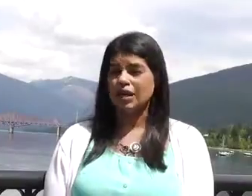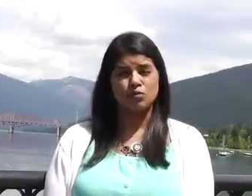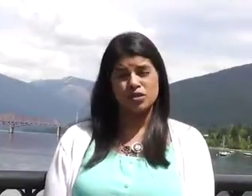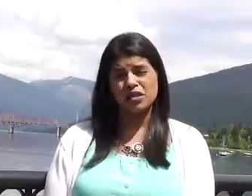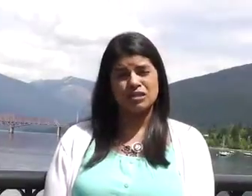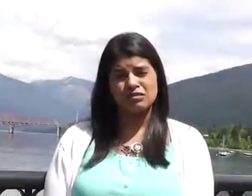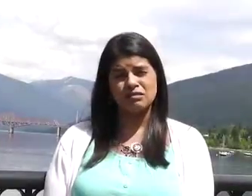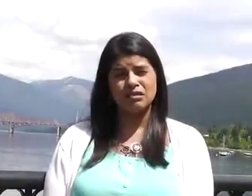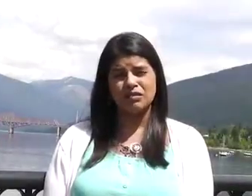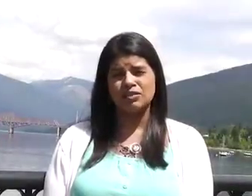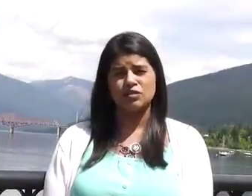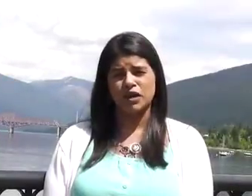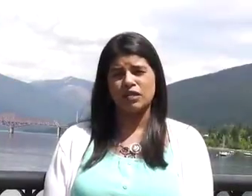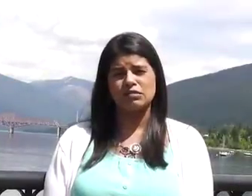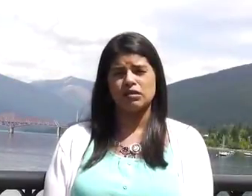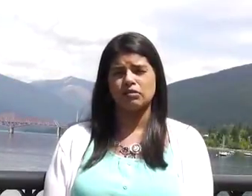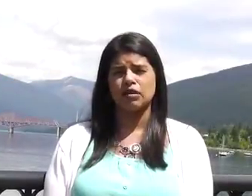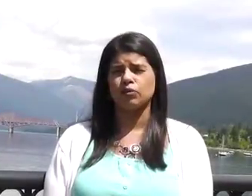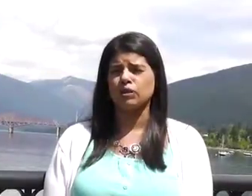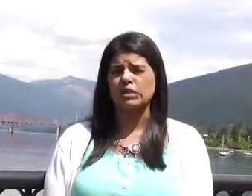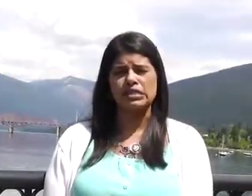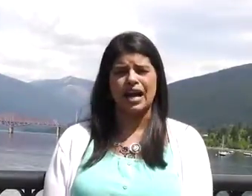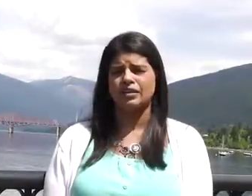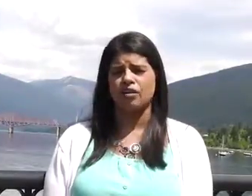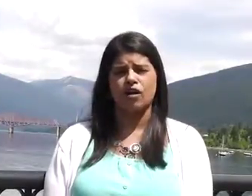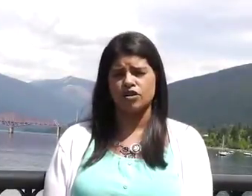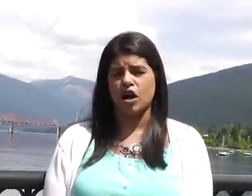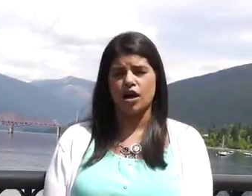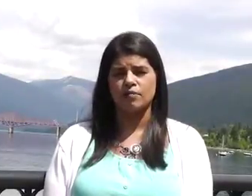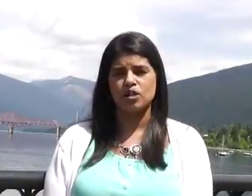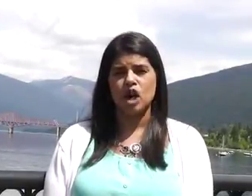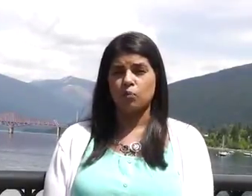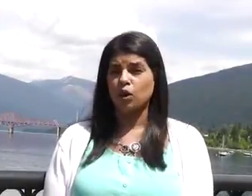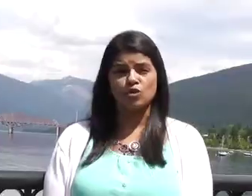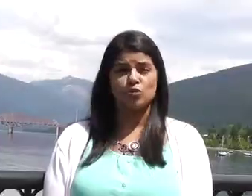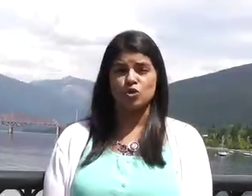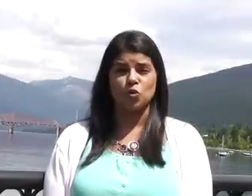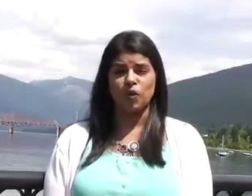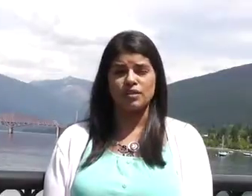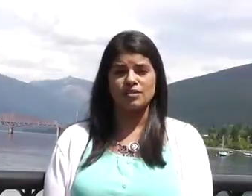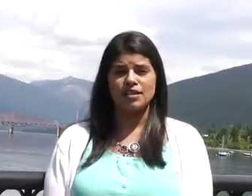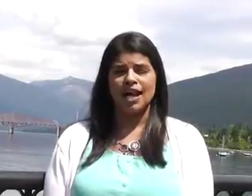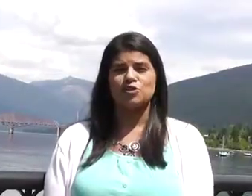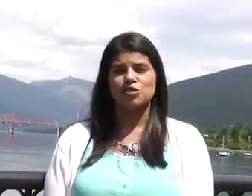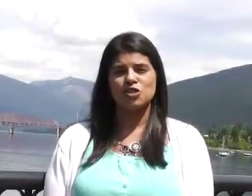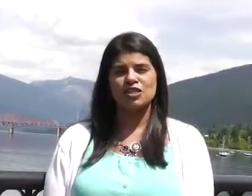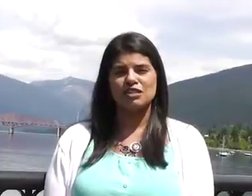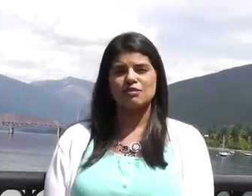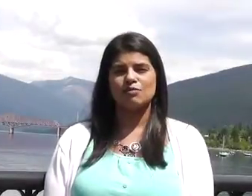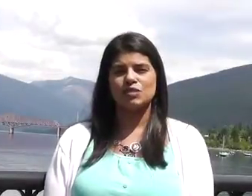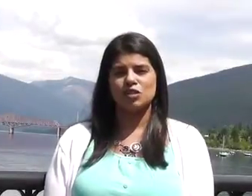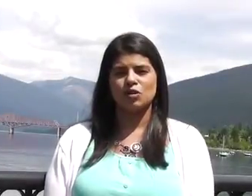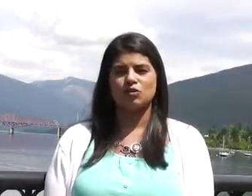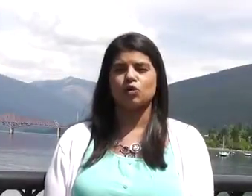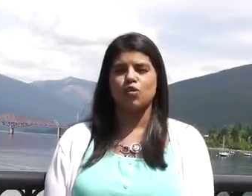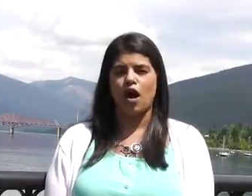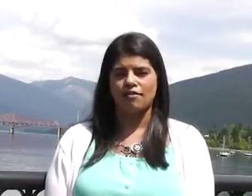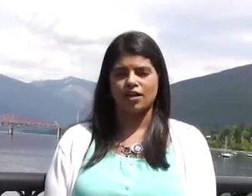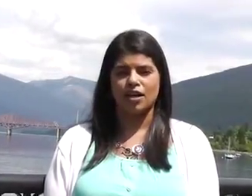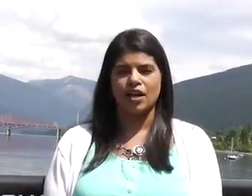of the desperate things that they've had to face, and really sad and hard times, but also the joys, and just to see them